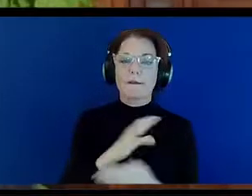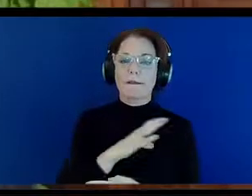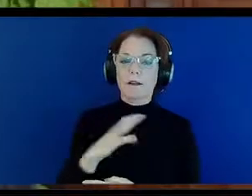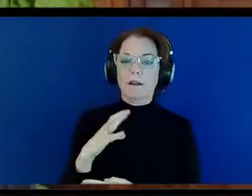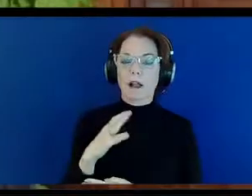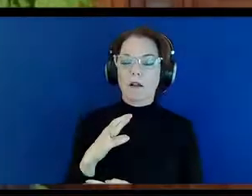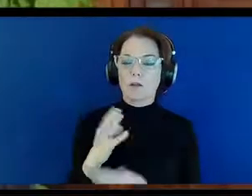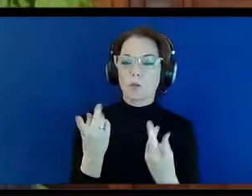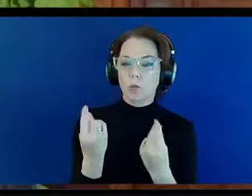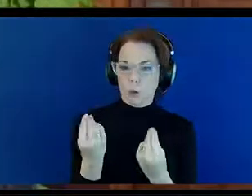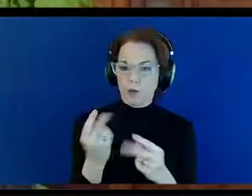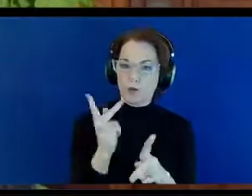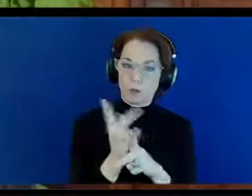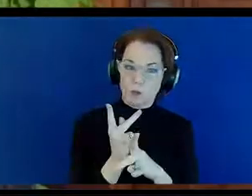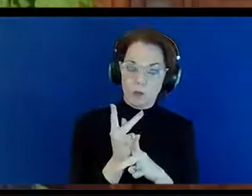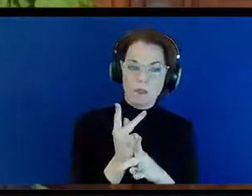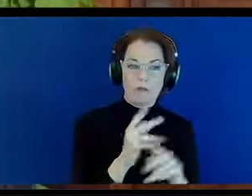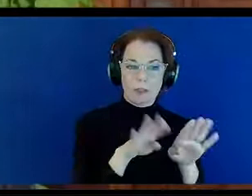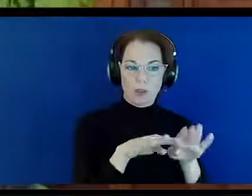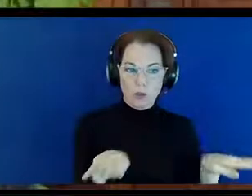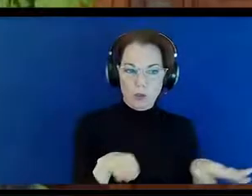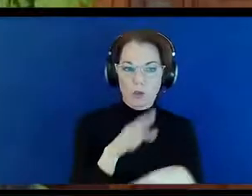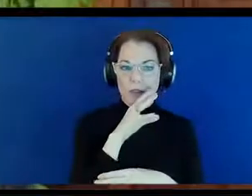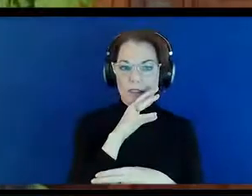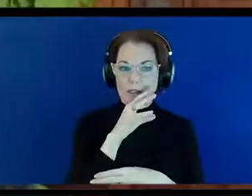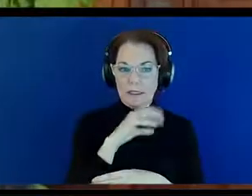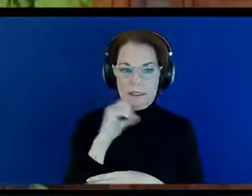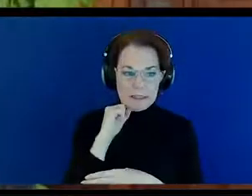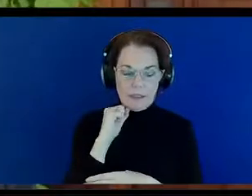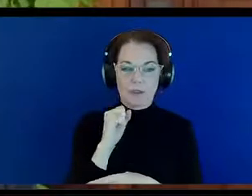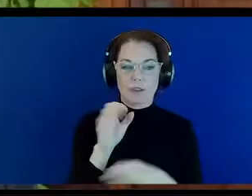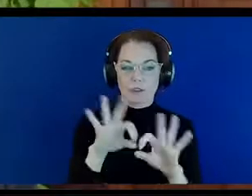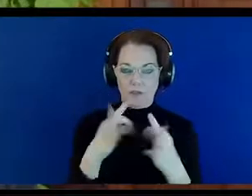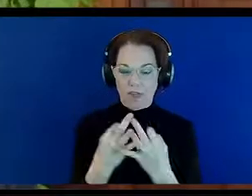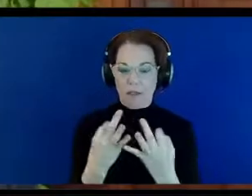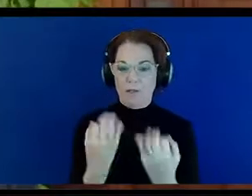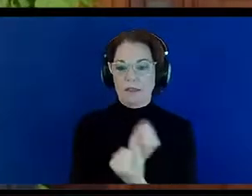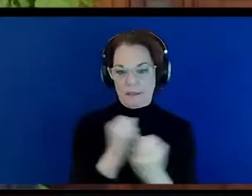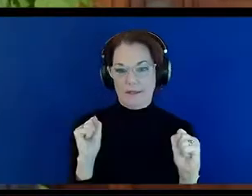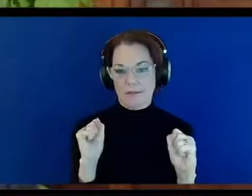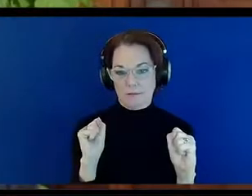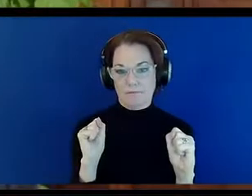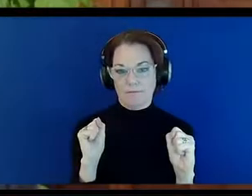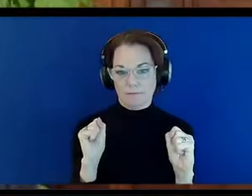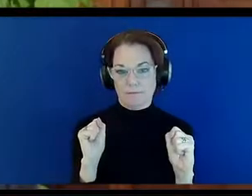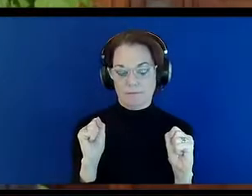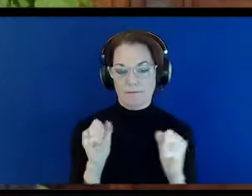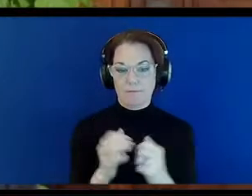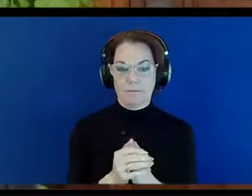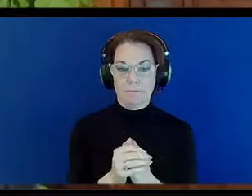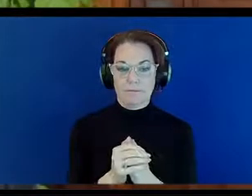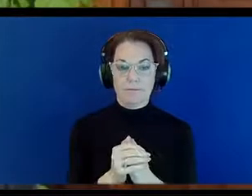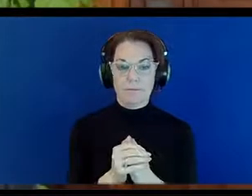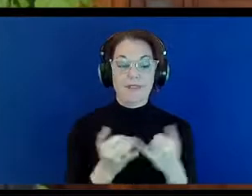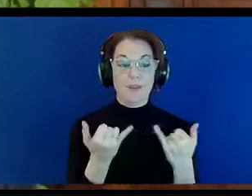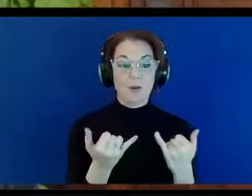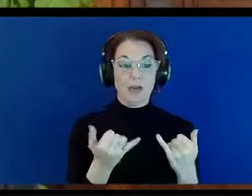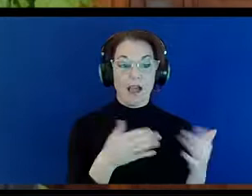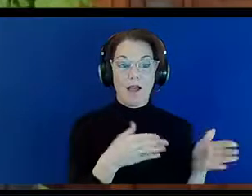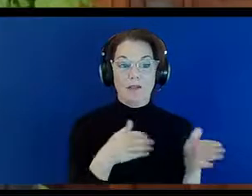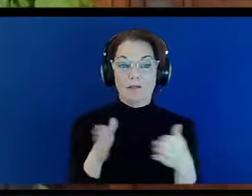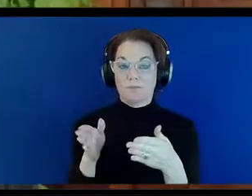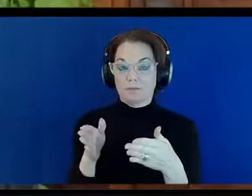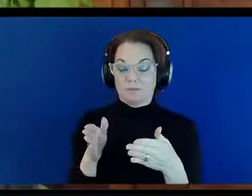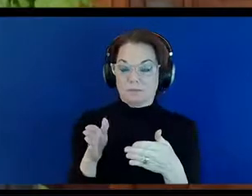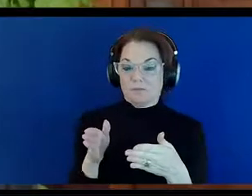our children, our seniors, and our families safer. So let me turn now to our